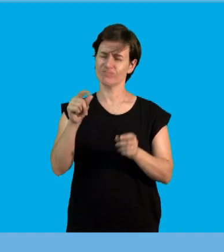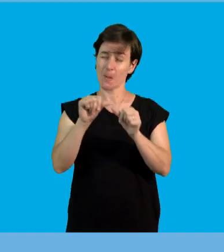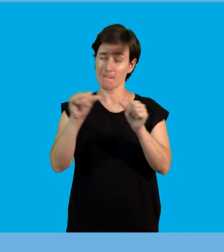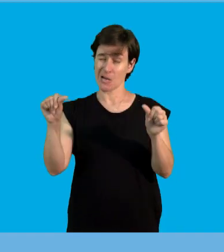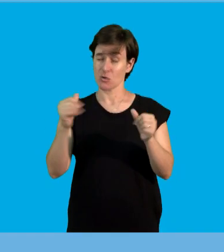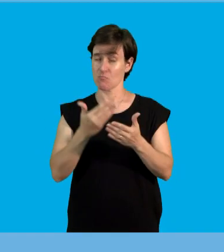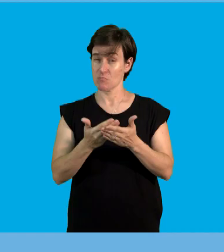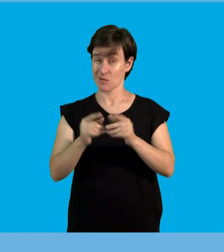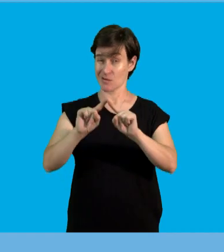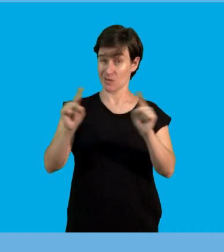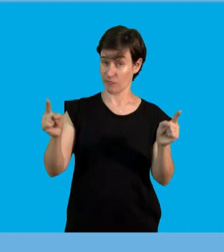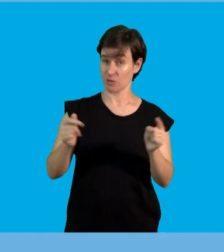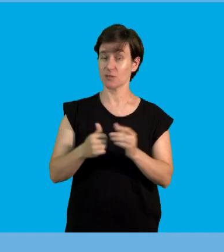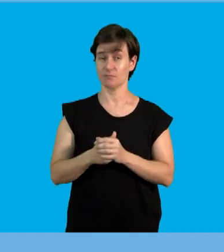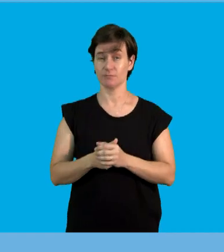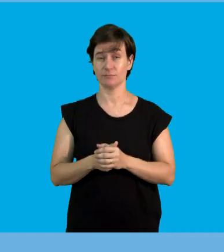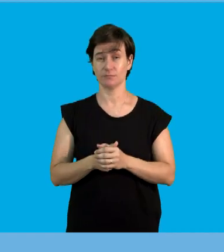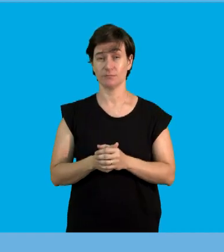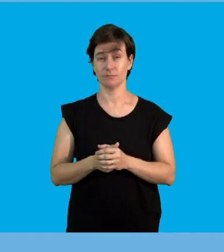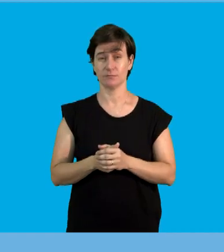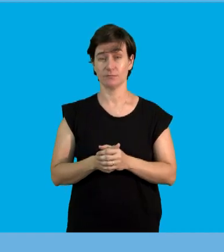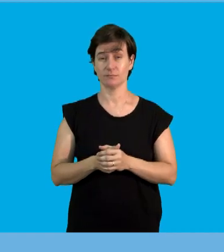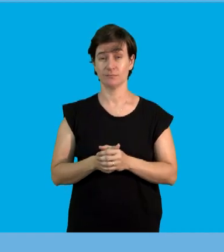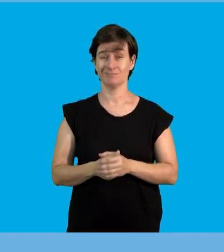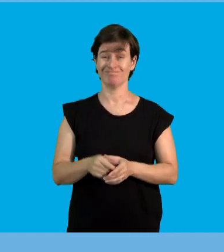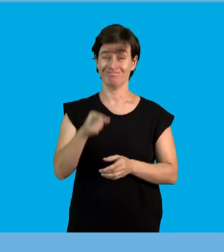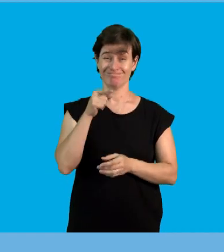We're using a voltmeter to measure potential difference, and